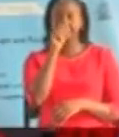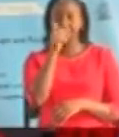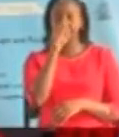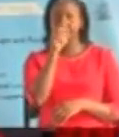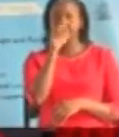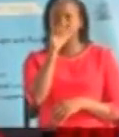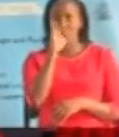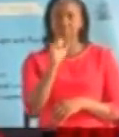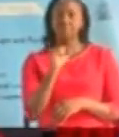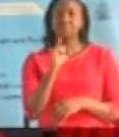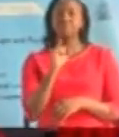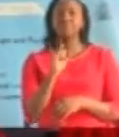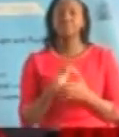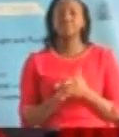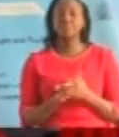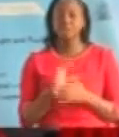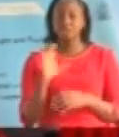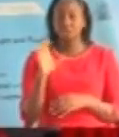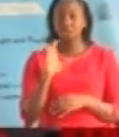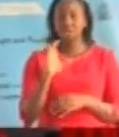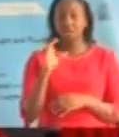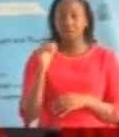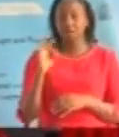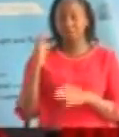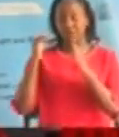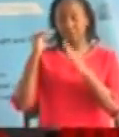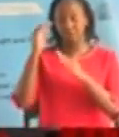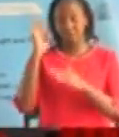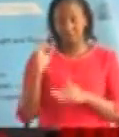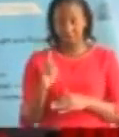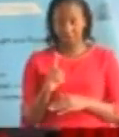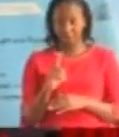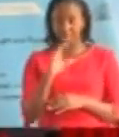the Chancellor of the University of Nairobi,